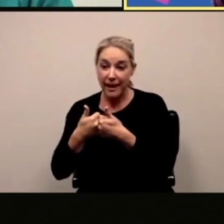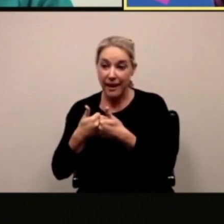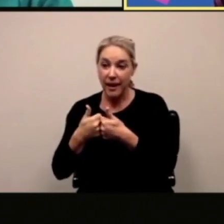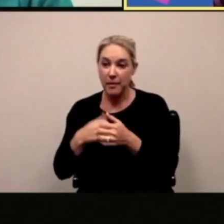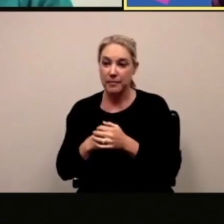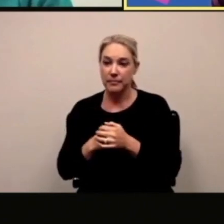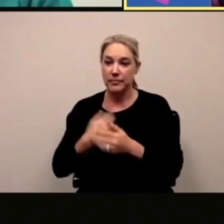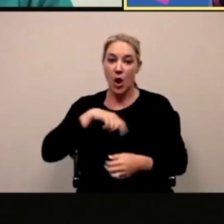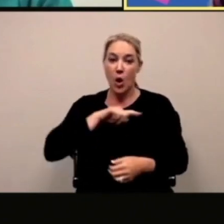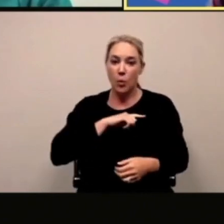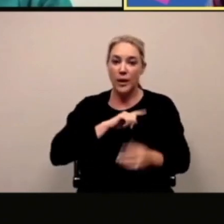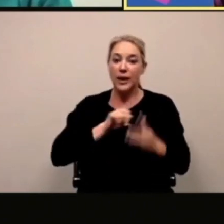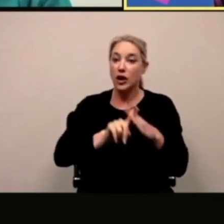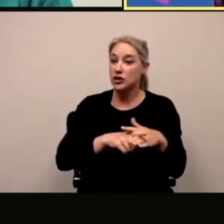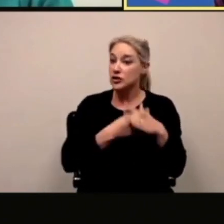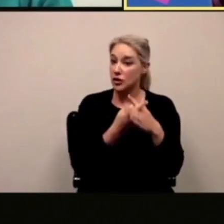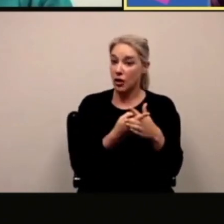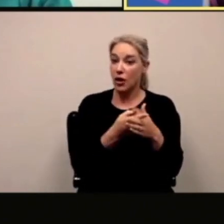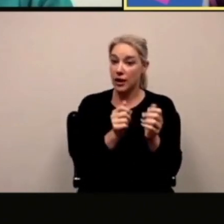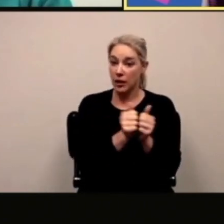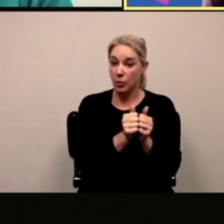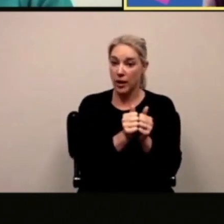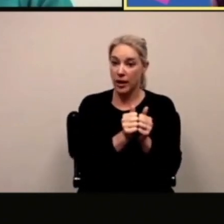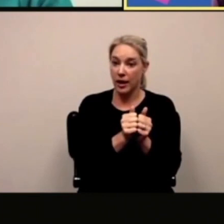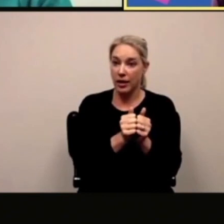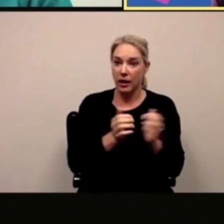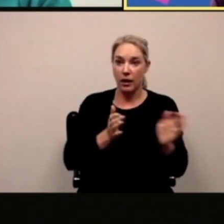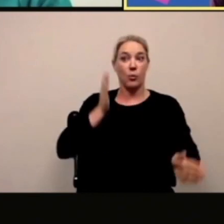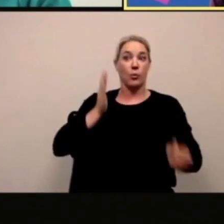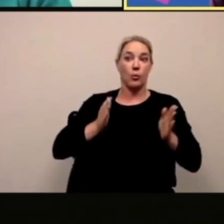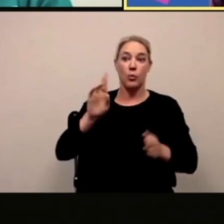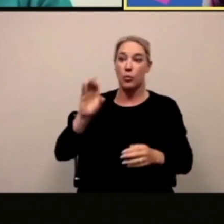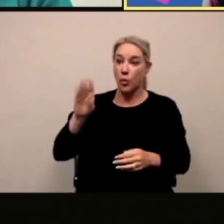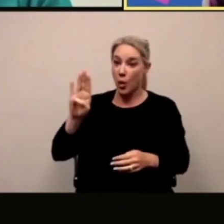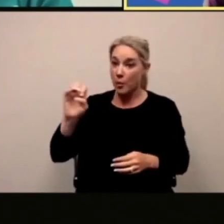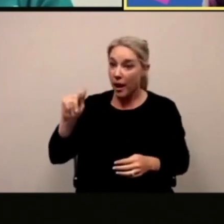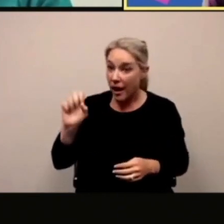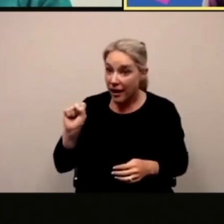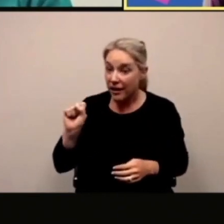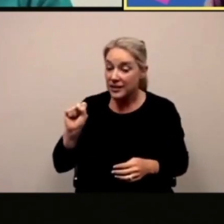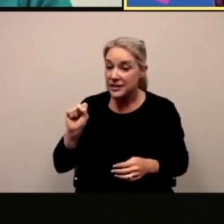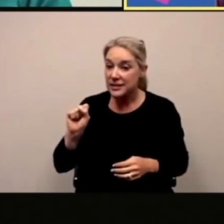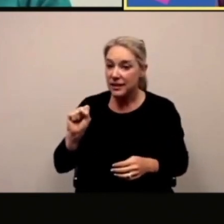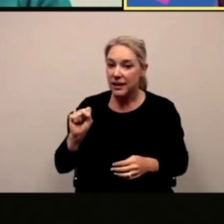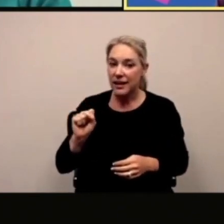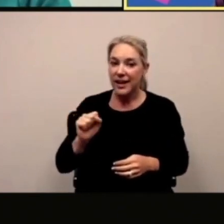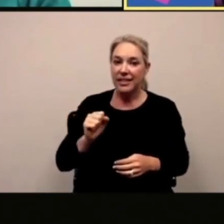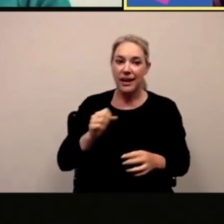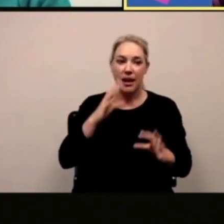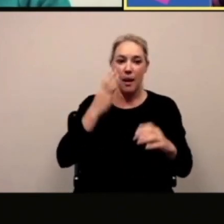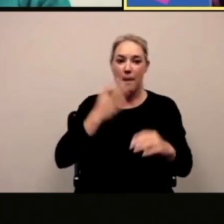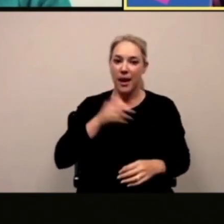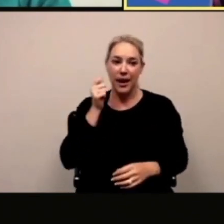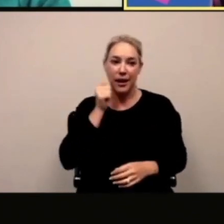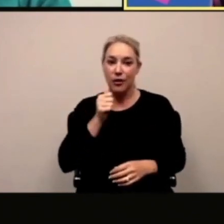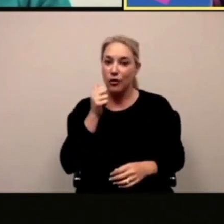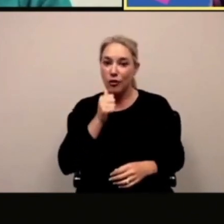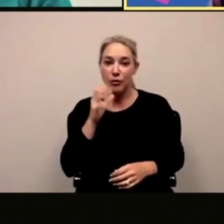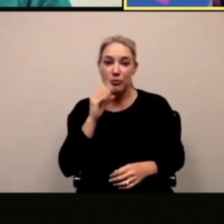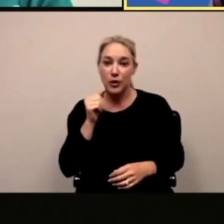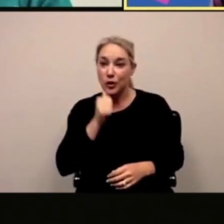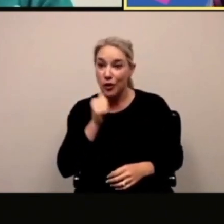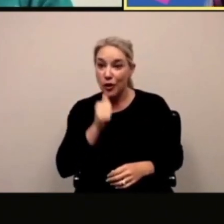We are starting with little robots, so they are really fascinated. So in this